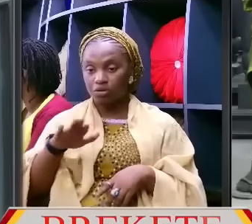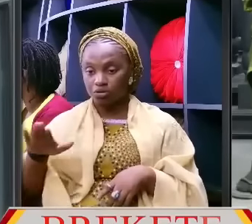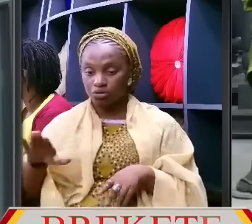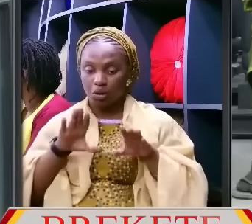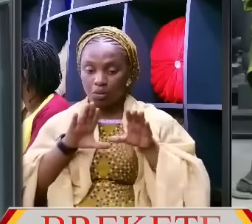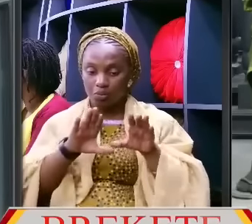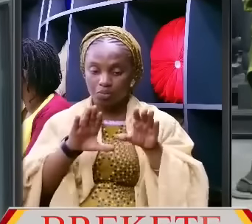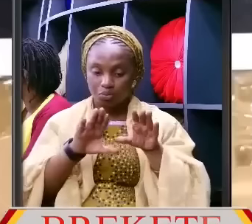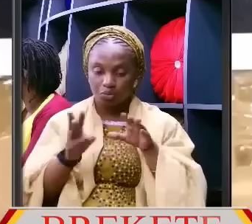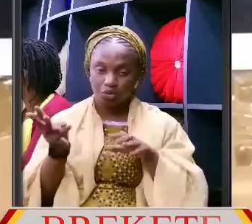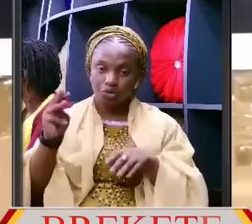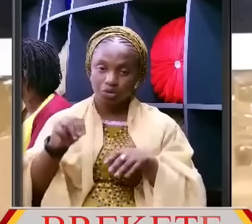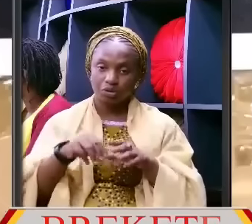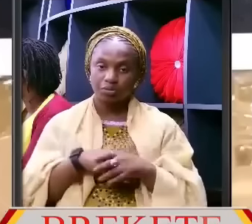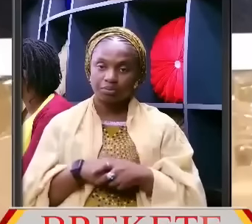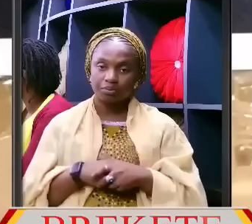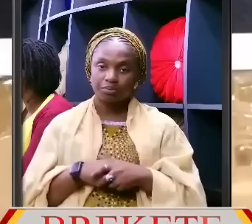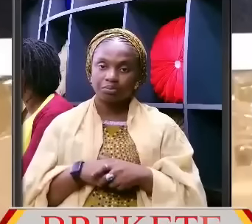him.